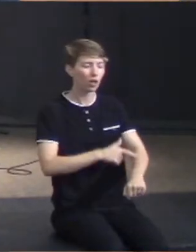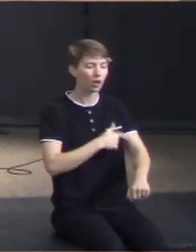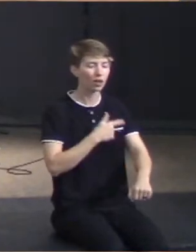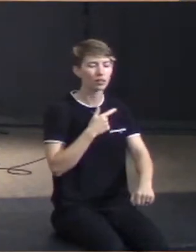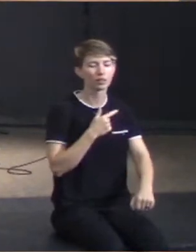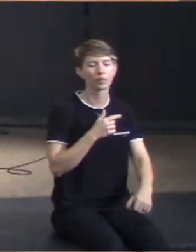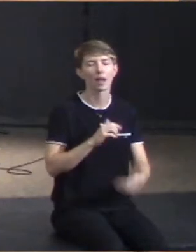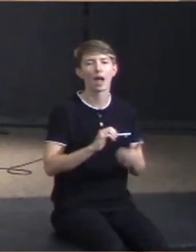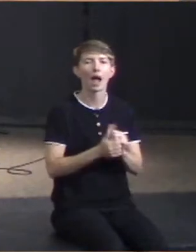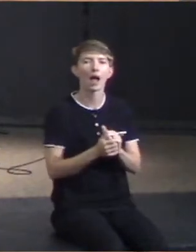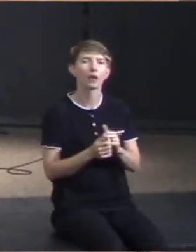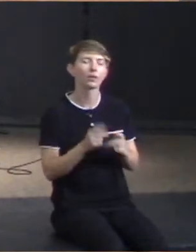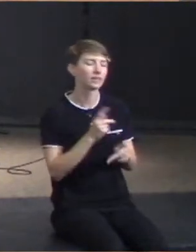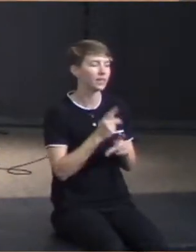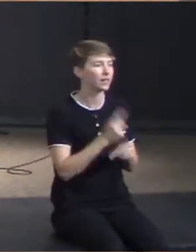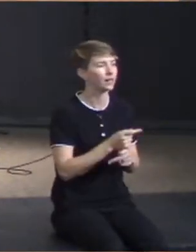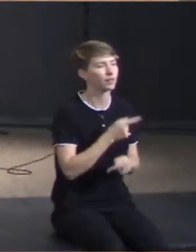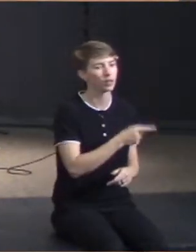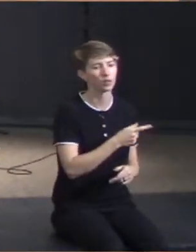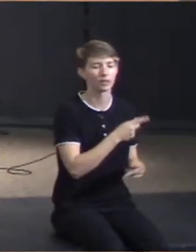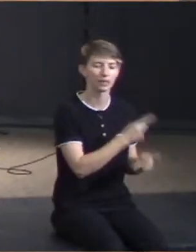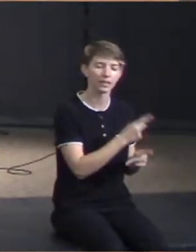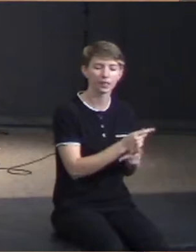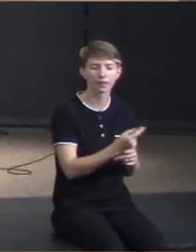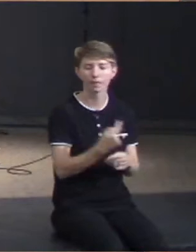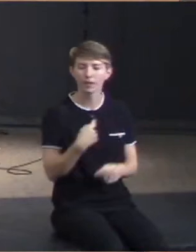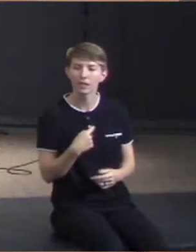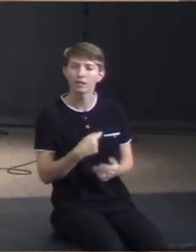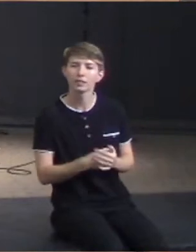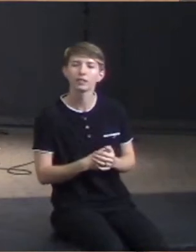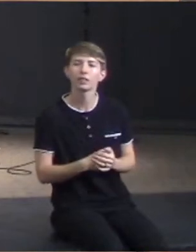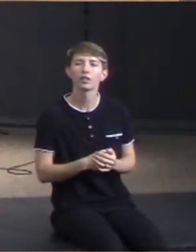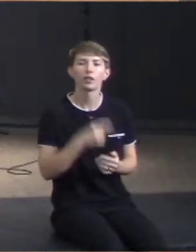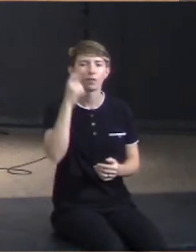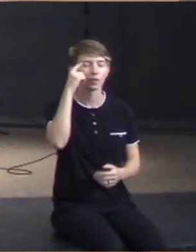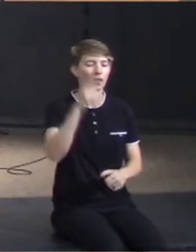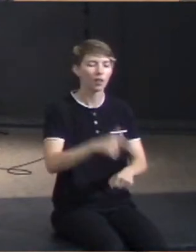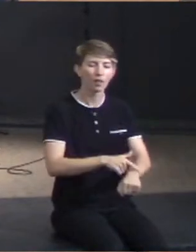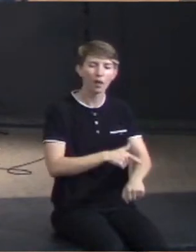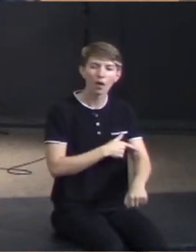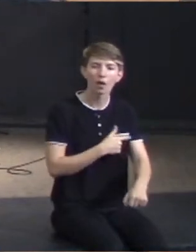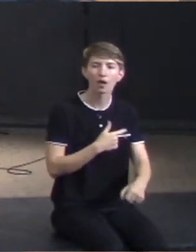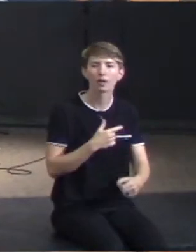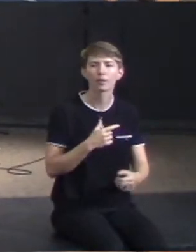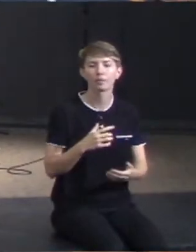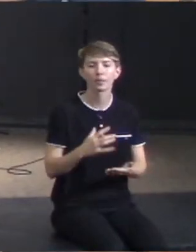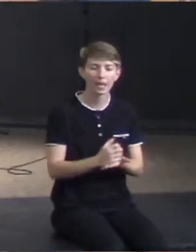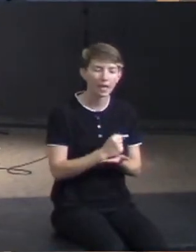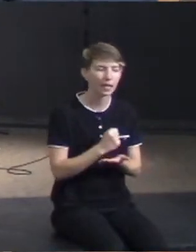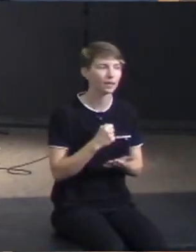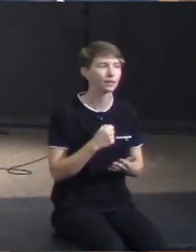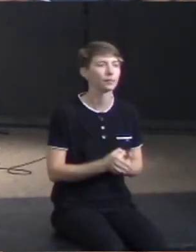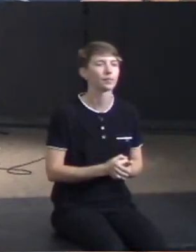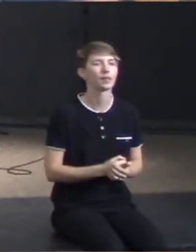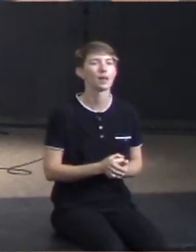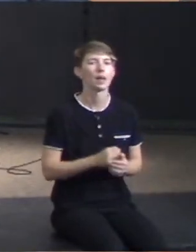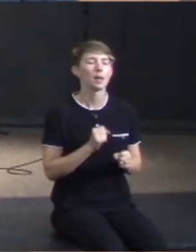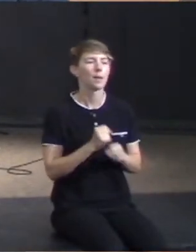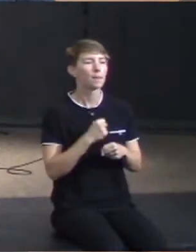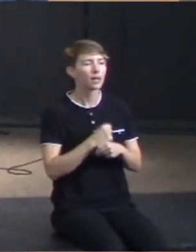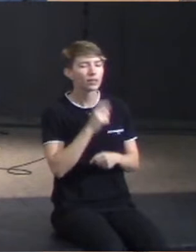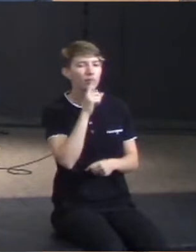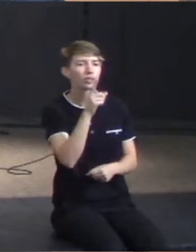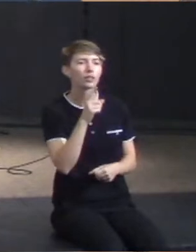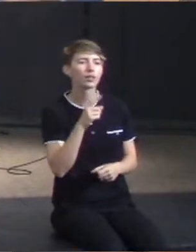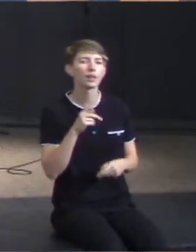be taking care of us for the long game? It gives a sense of making sure that those that are